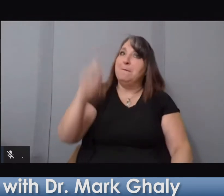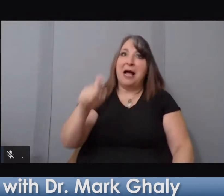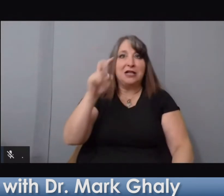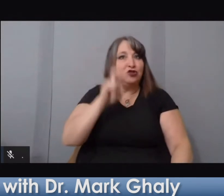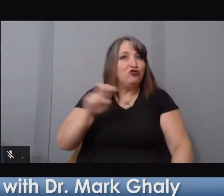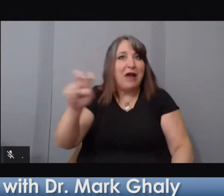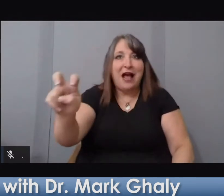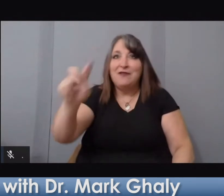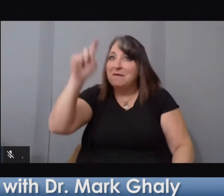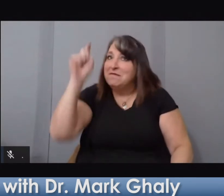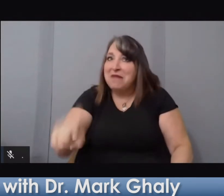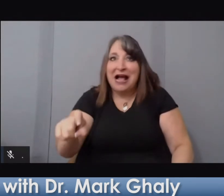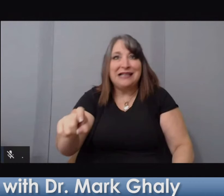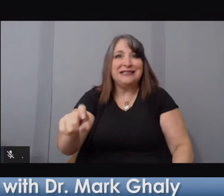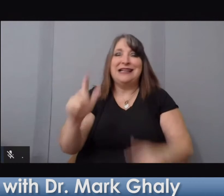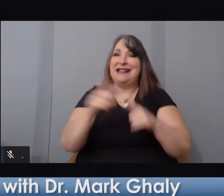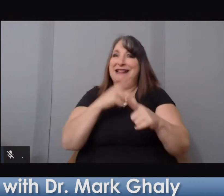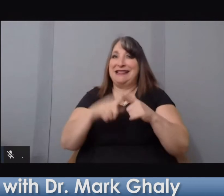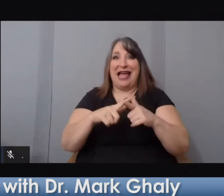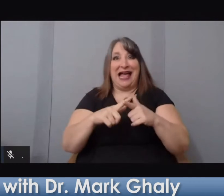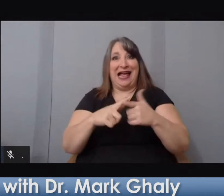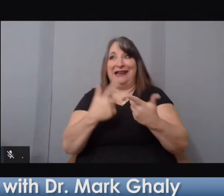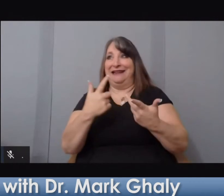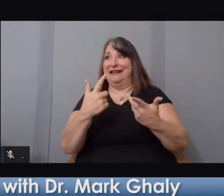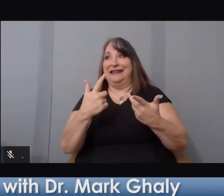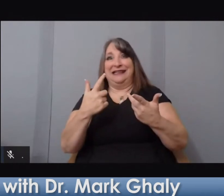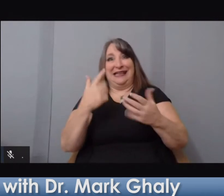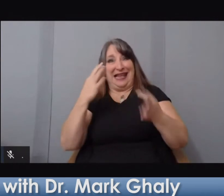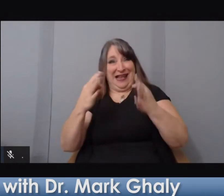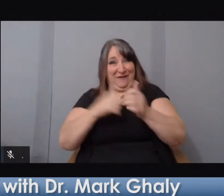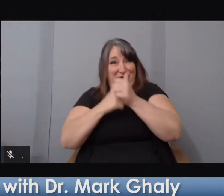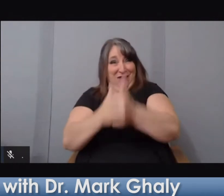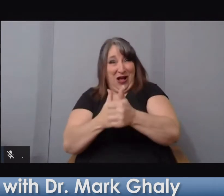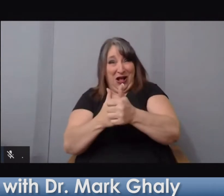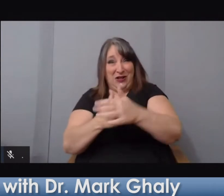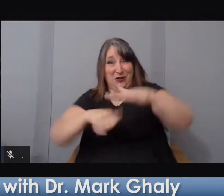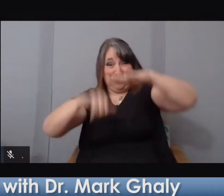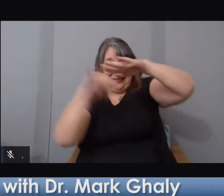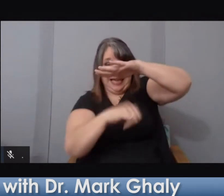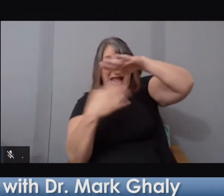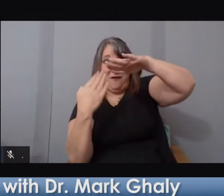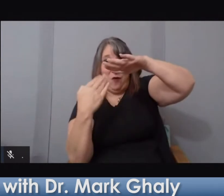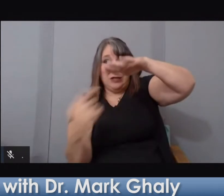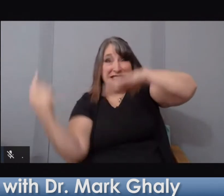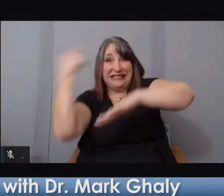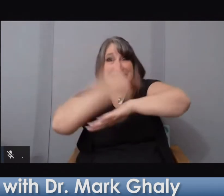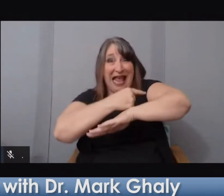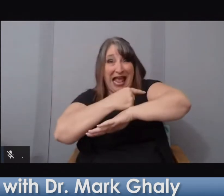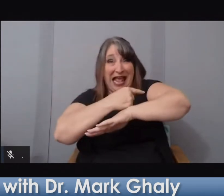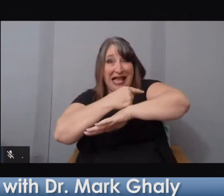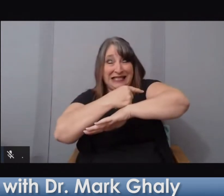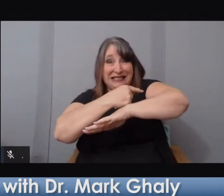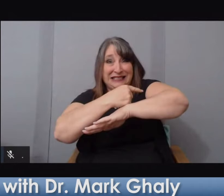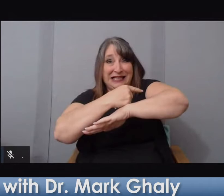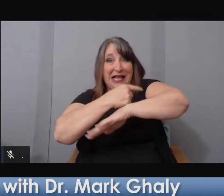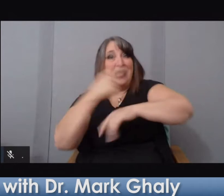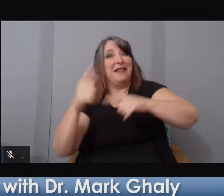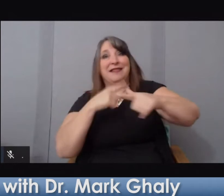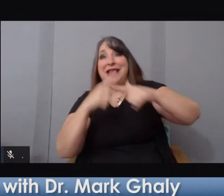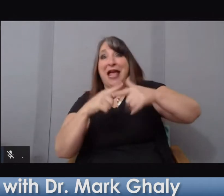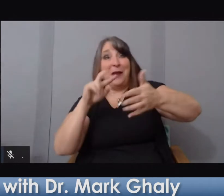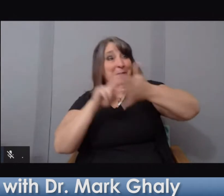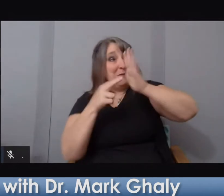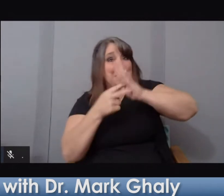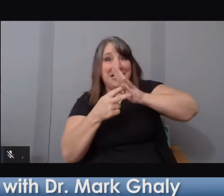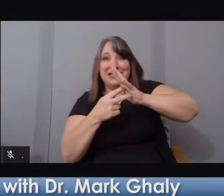your family and those you're around the confidence, the 14-day quarantine, that you are unlikely to transmit the virus to